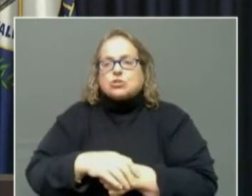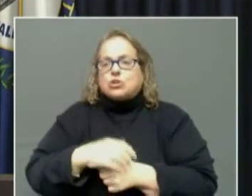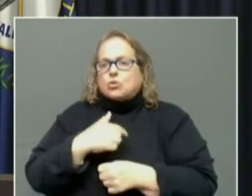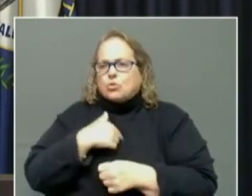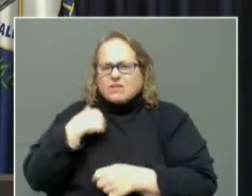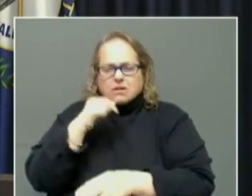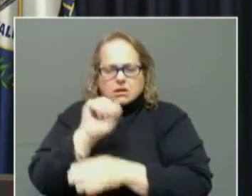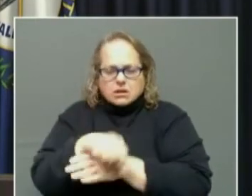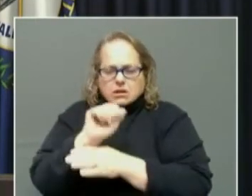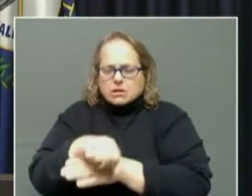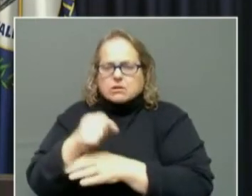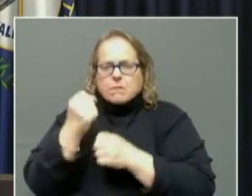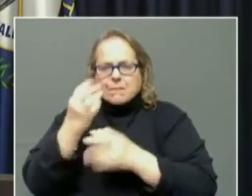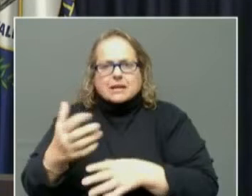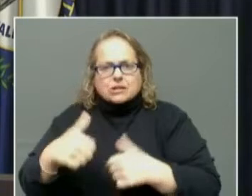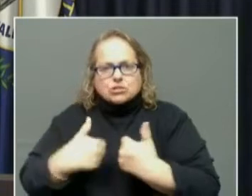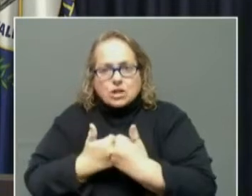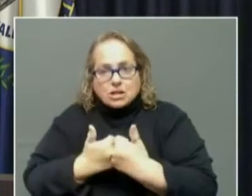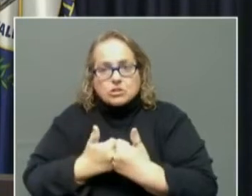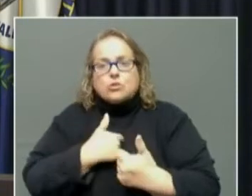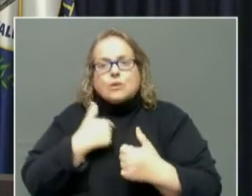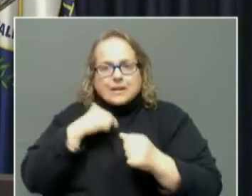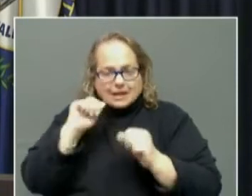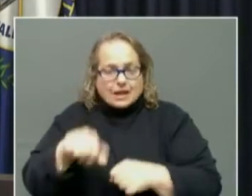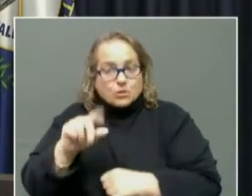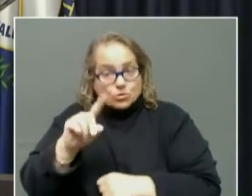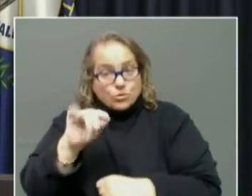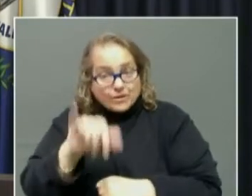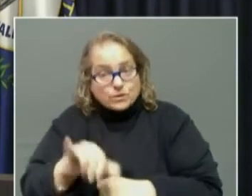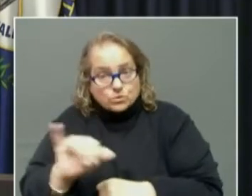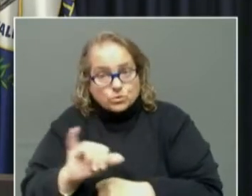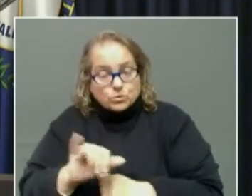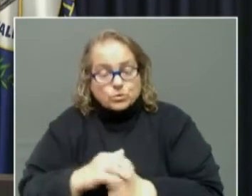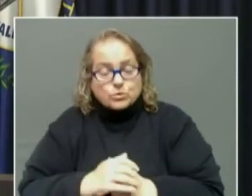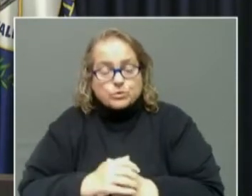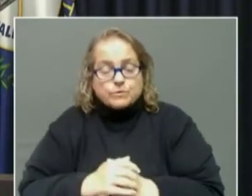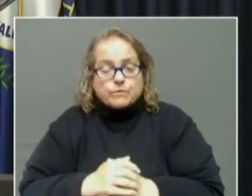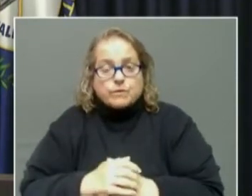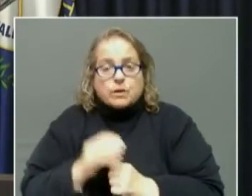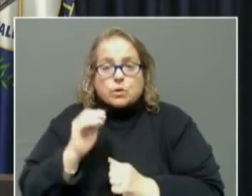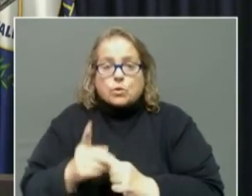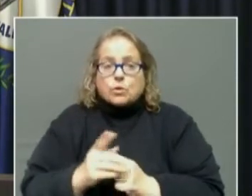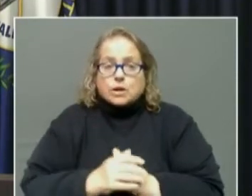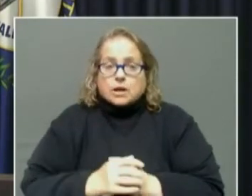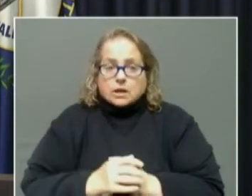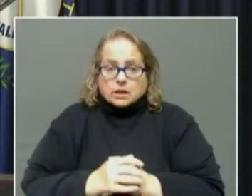those challenges. We can do this too. All right.